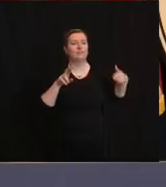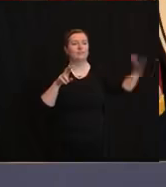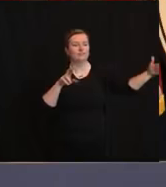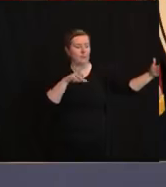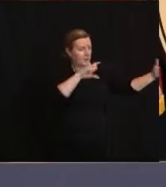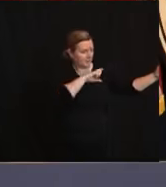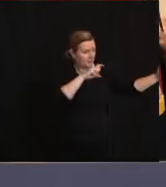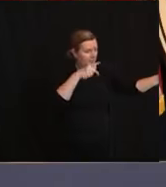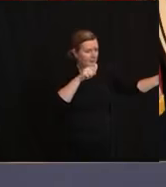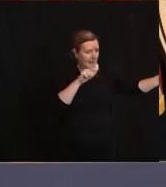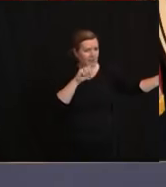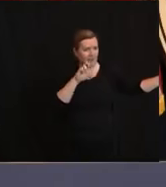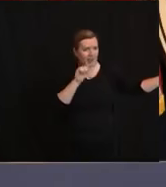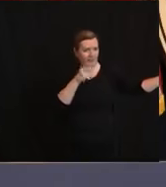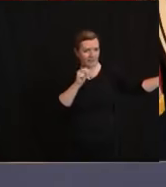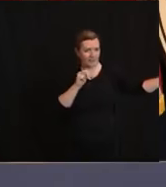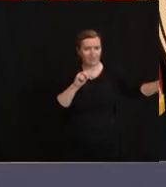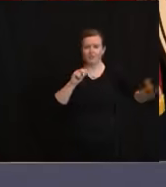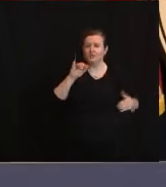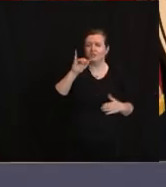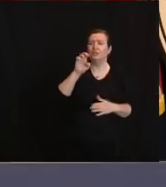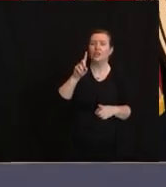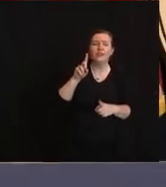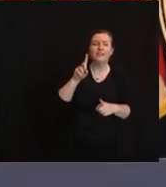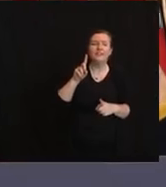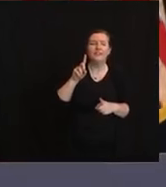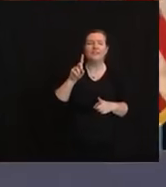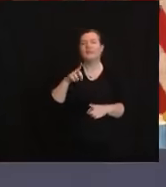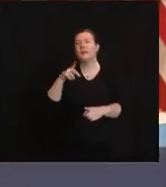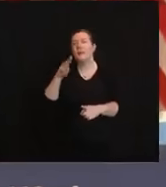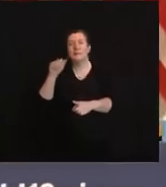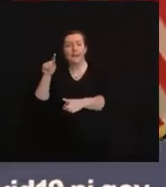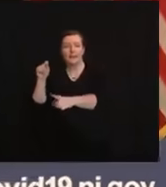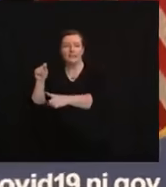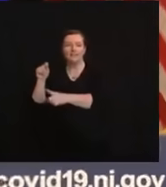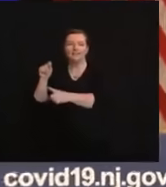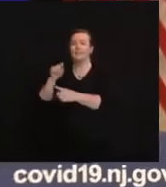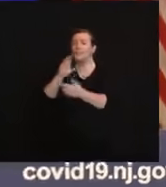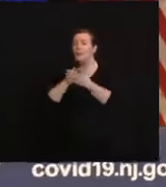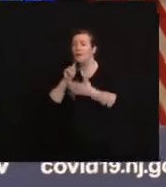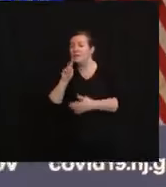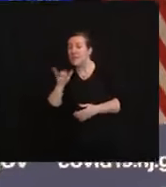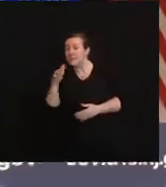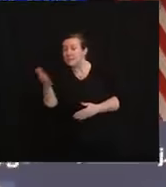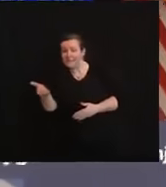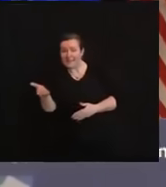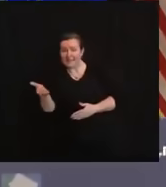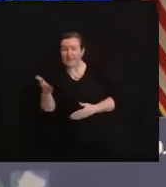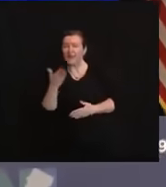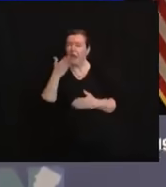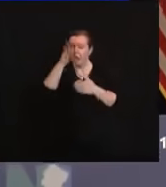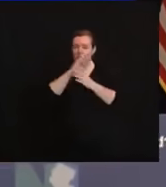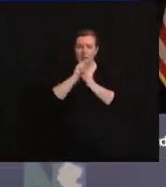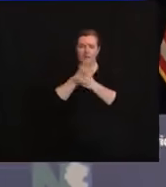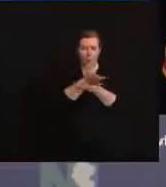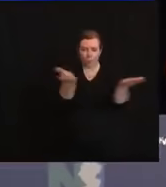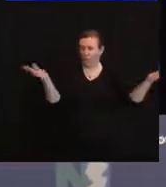of the team, First Lady Tammy Murphy, thank you all. God bless you all. See you, Sheila. Okay, see you, go. Happy birthday.